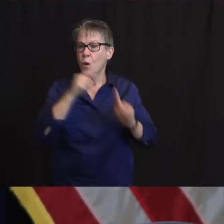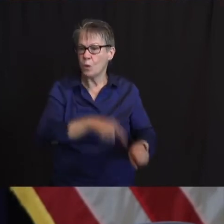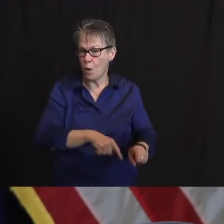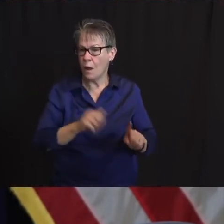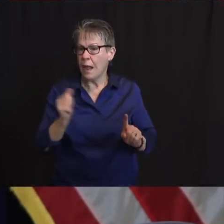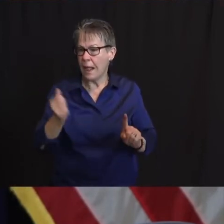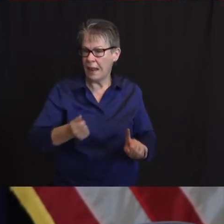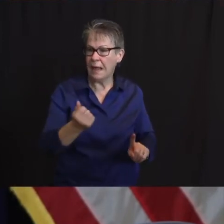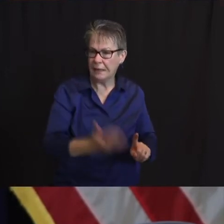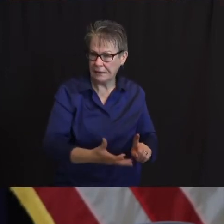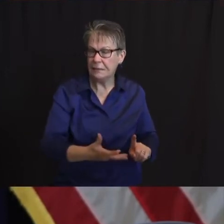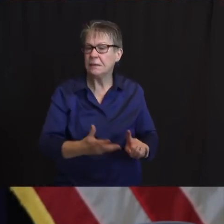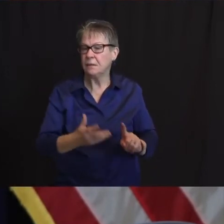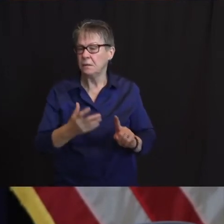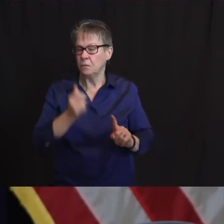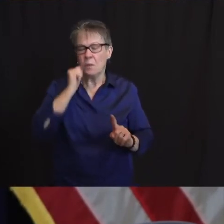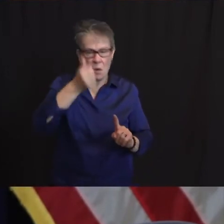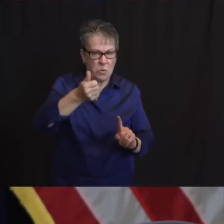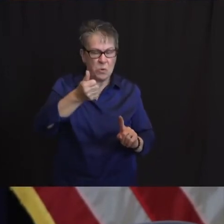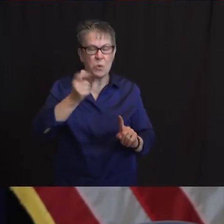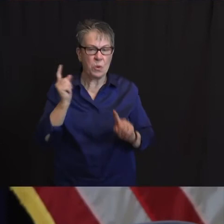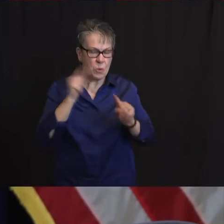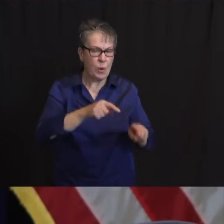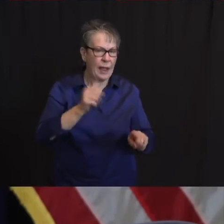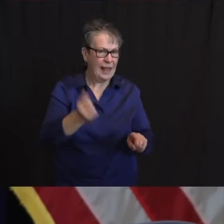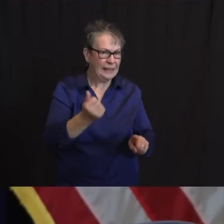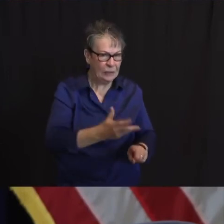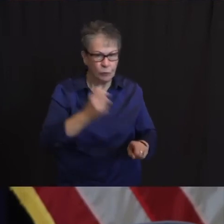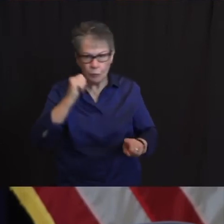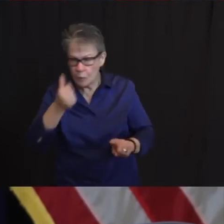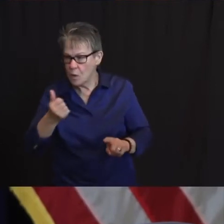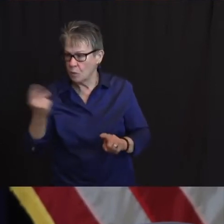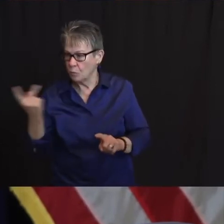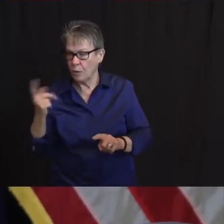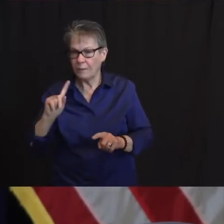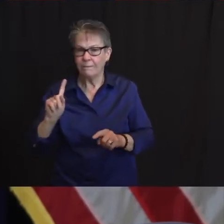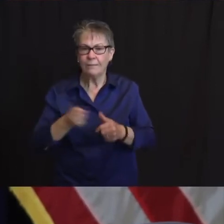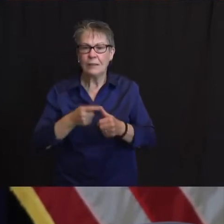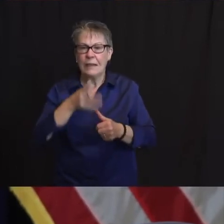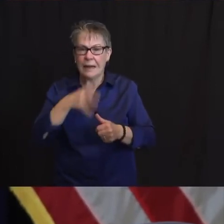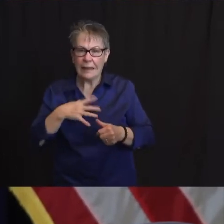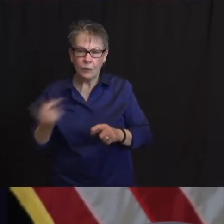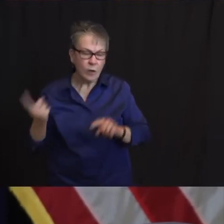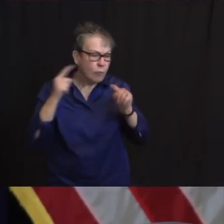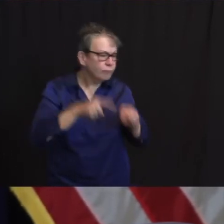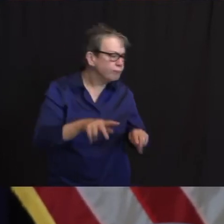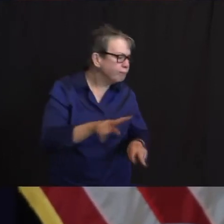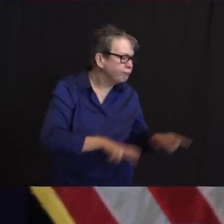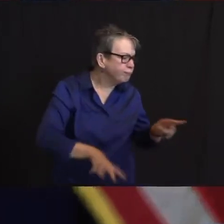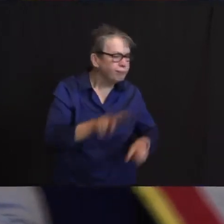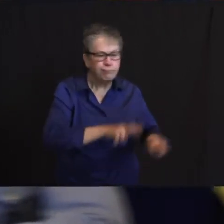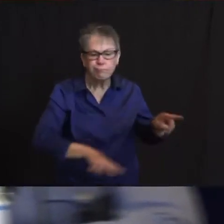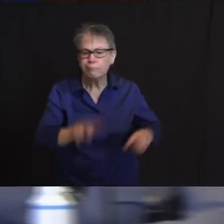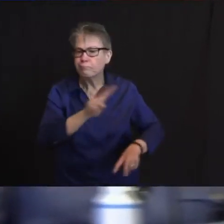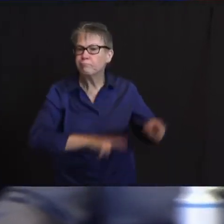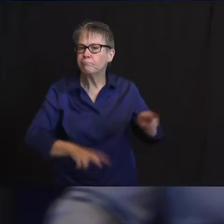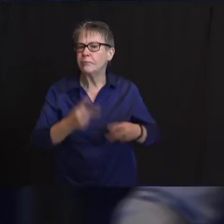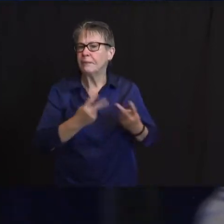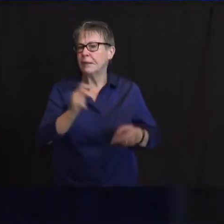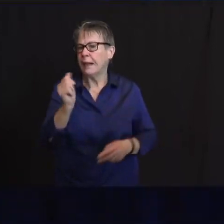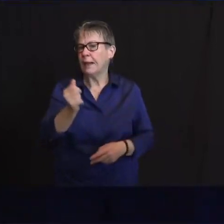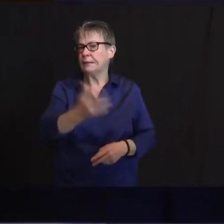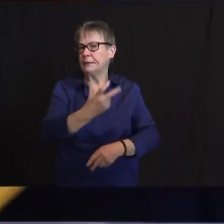Atlantic City to make sure that one's up and running too, and that's all I got, Gov. That was a hollow invitation by me to invite you to Kearney, because I already knew you were